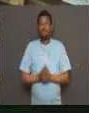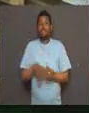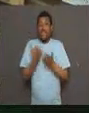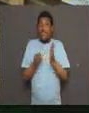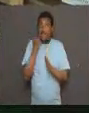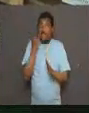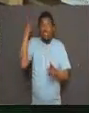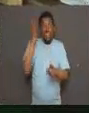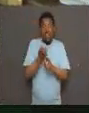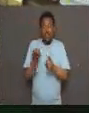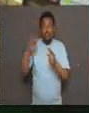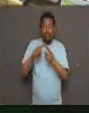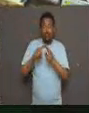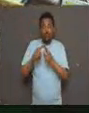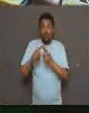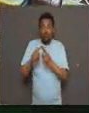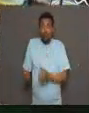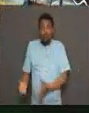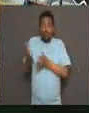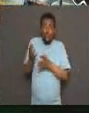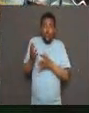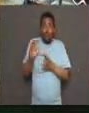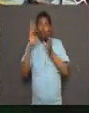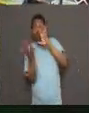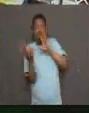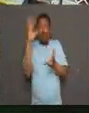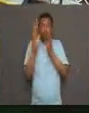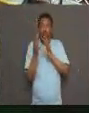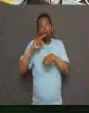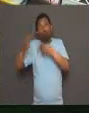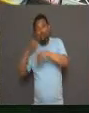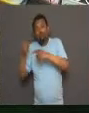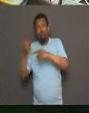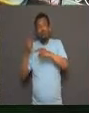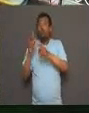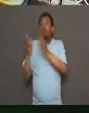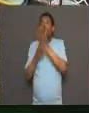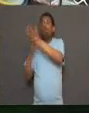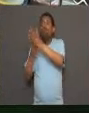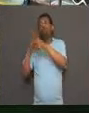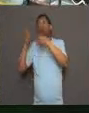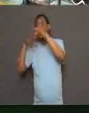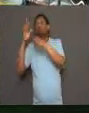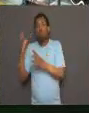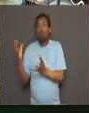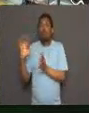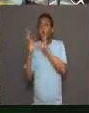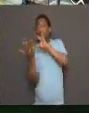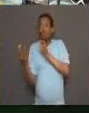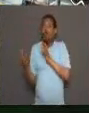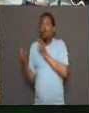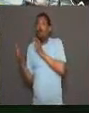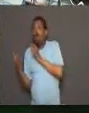handle. It is difficult to bring a globe with you when you go on a